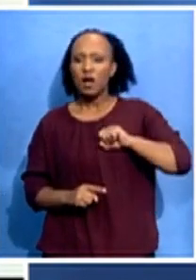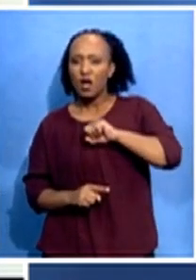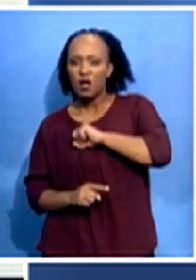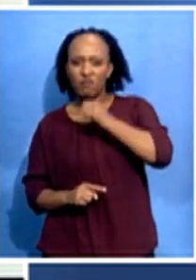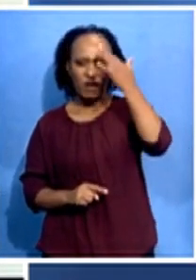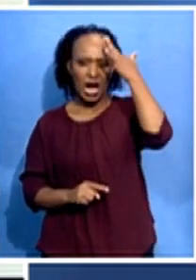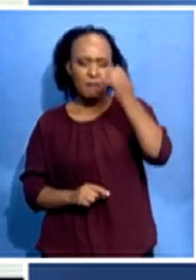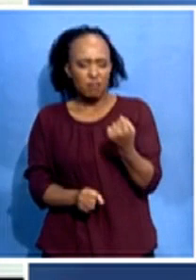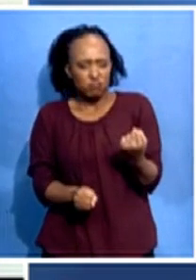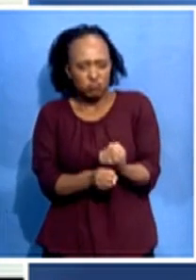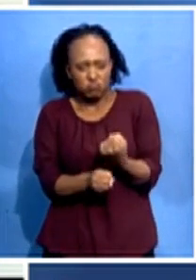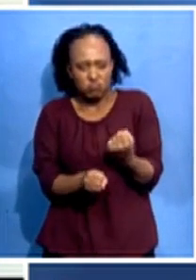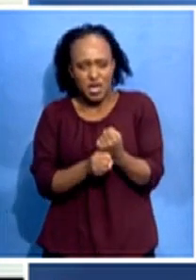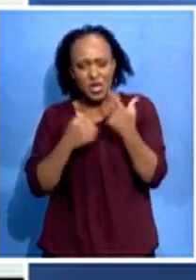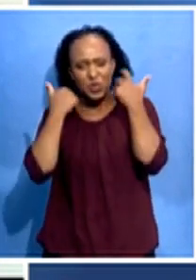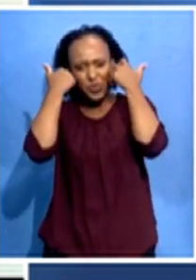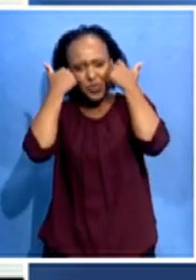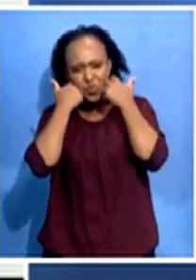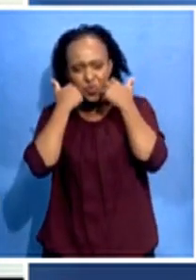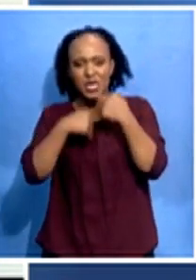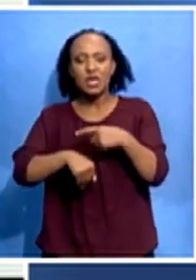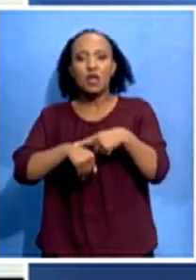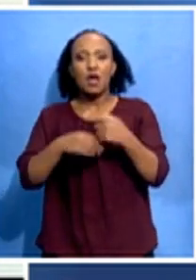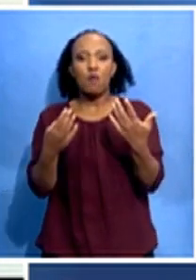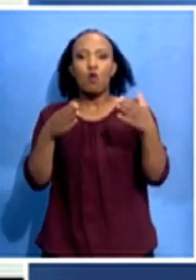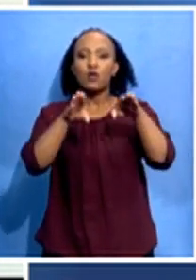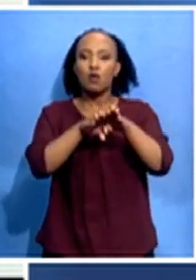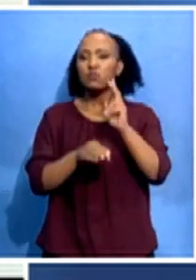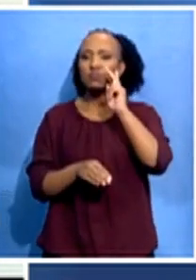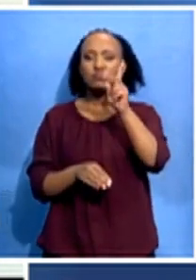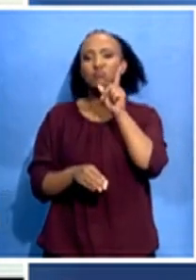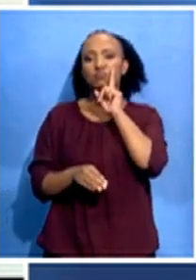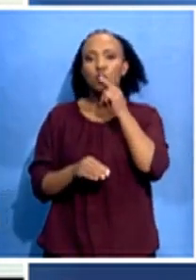the nurses and the essential services in respect.